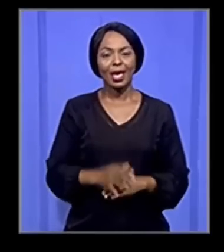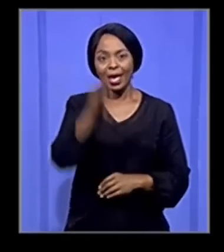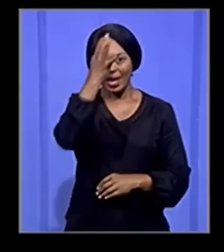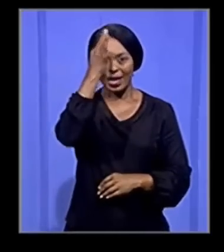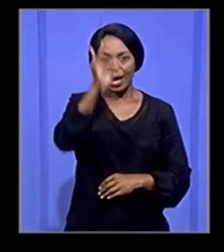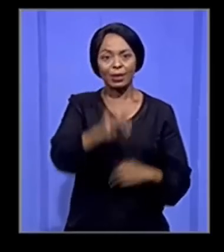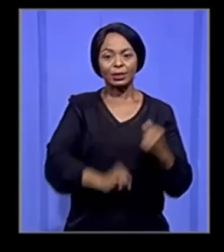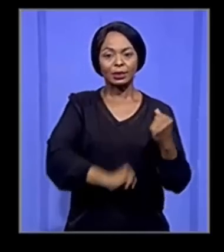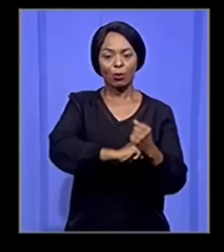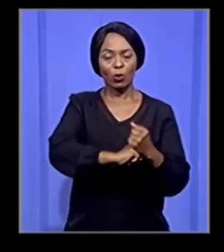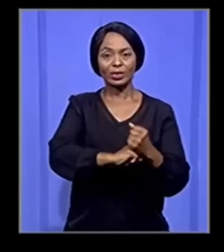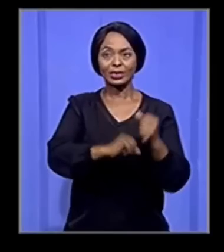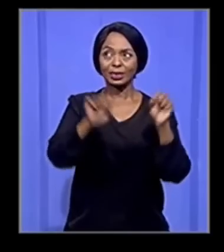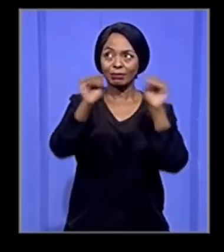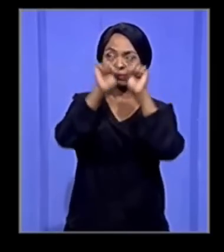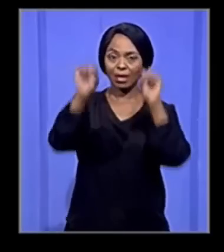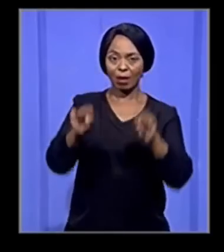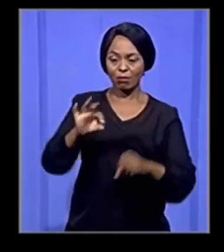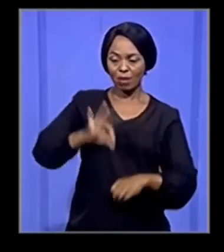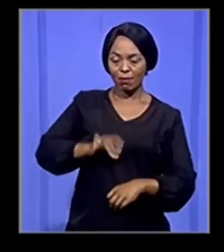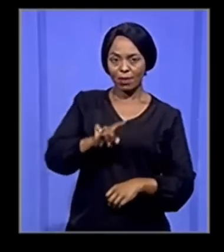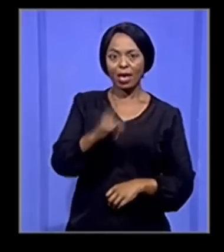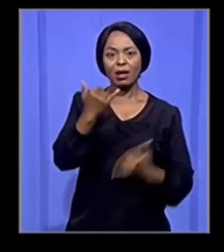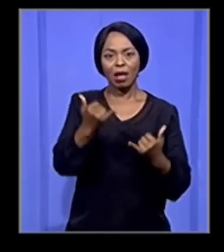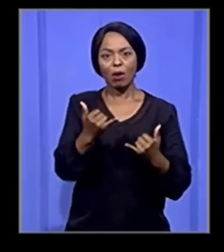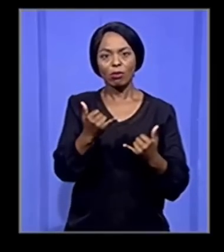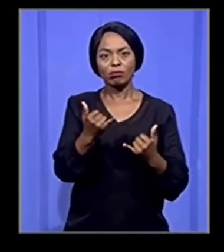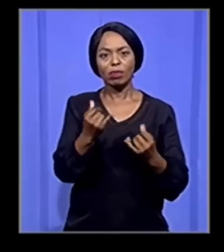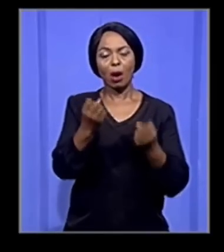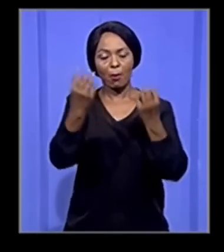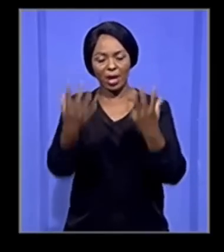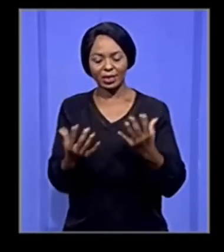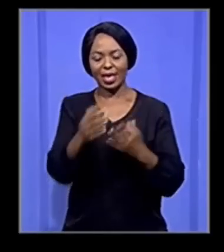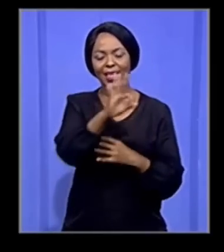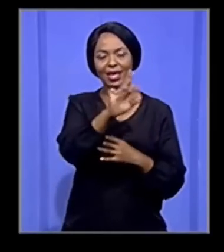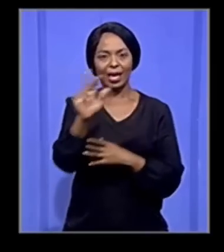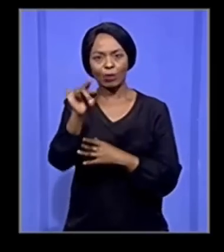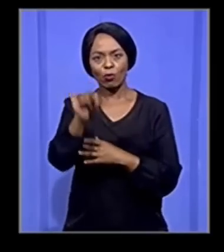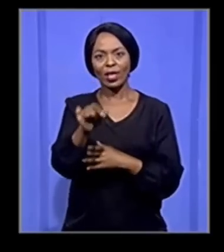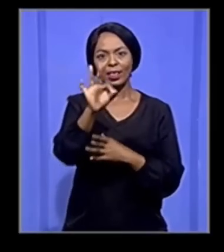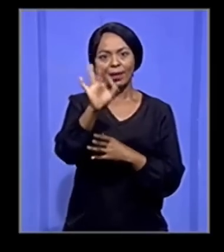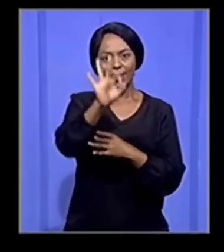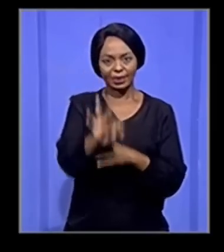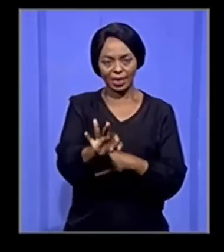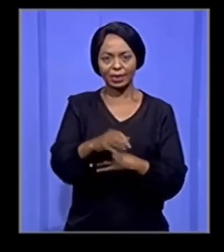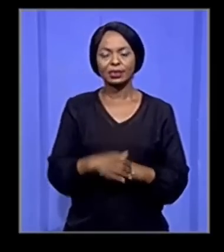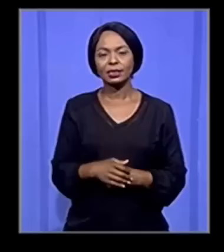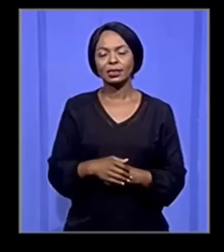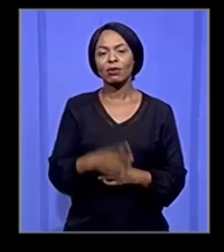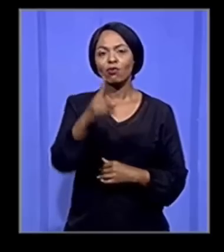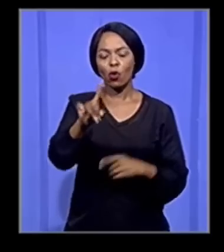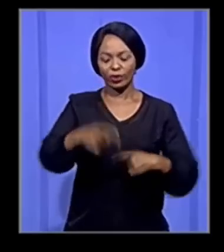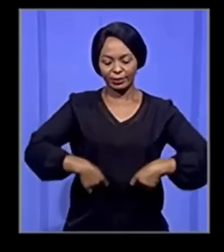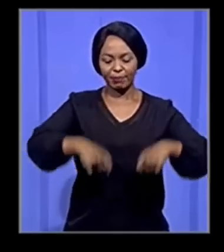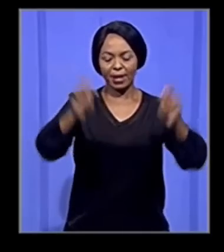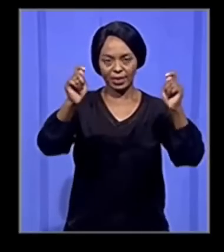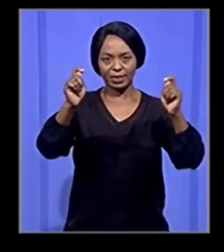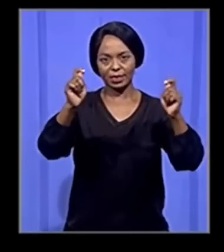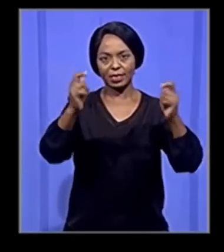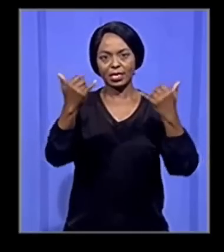service wage bill will still amount to a staggering 38.3% of non-interest spending by fiscal